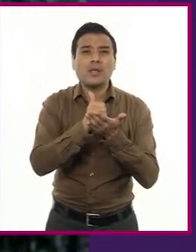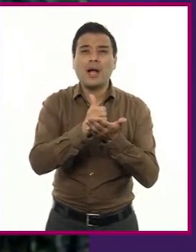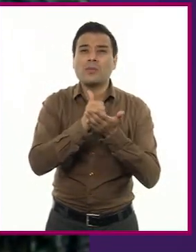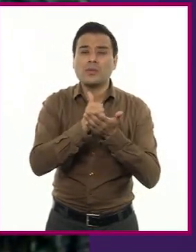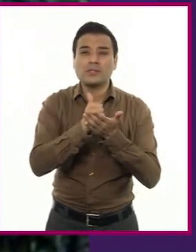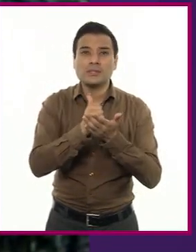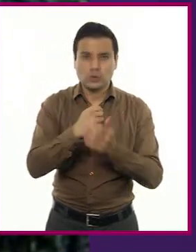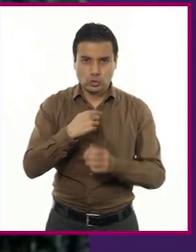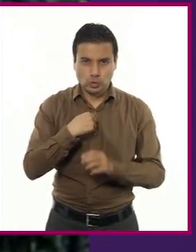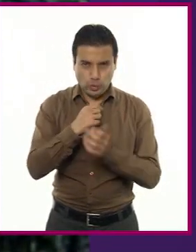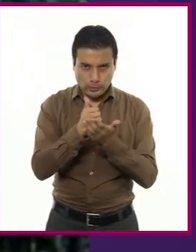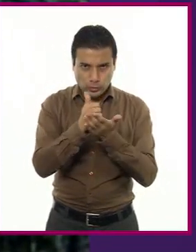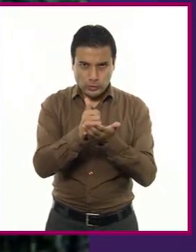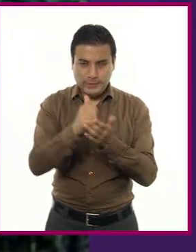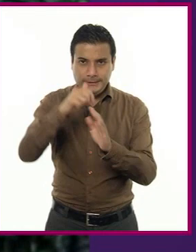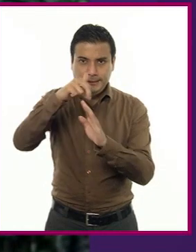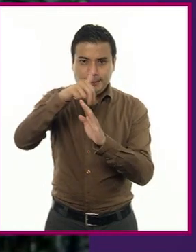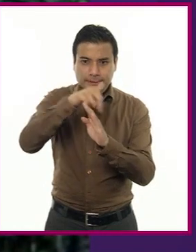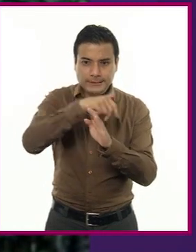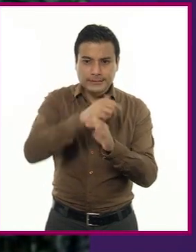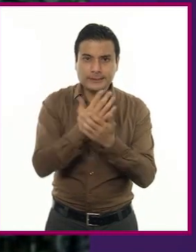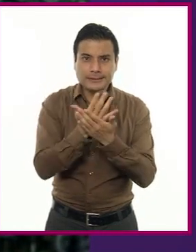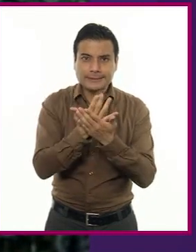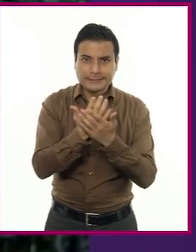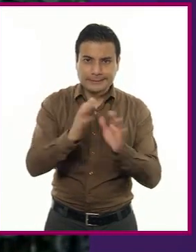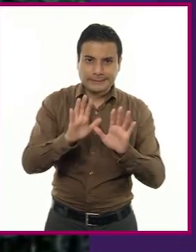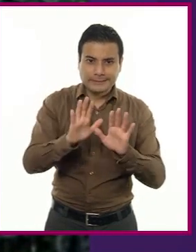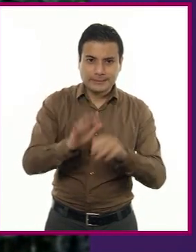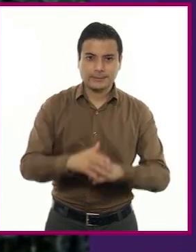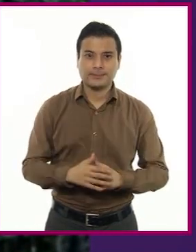Hold on, I'm coming! Don't let go!